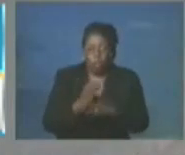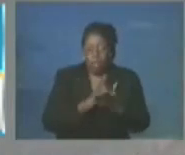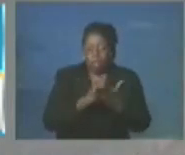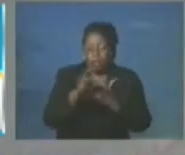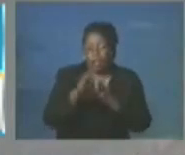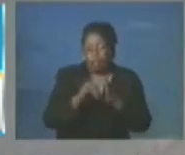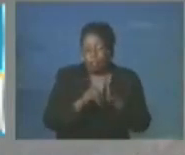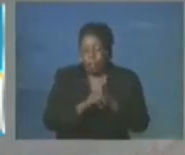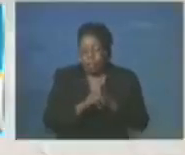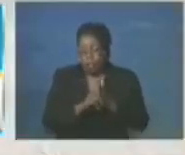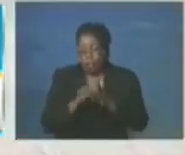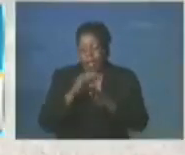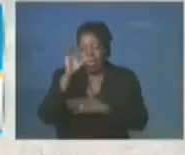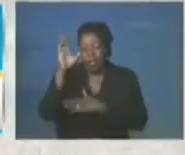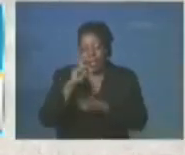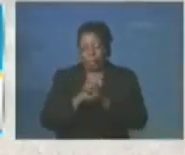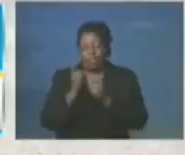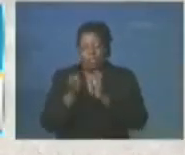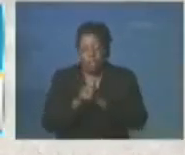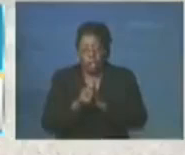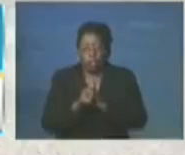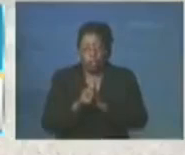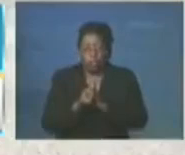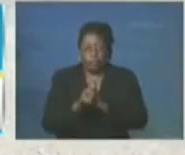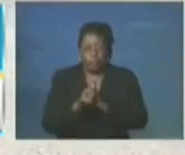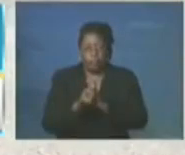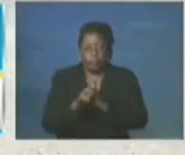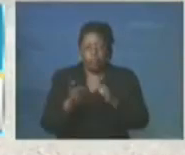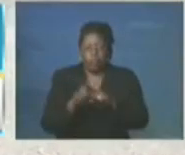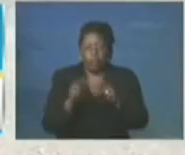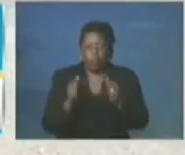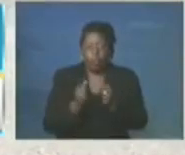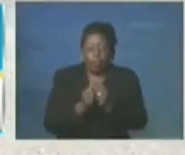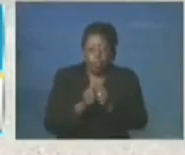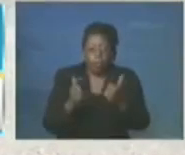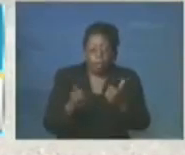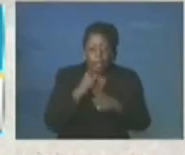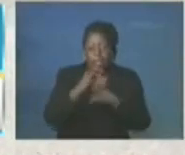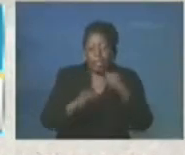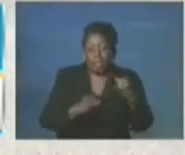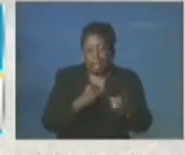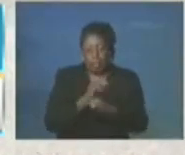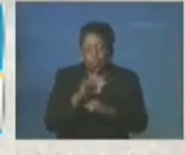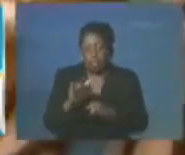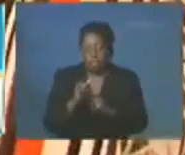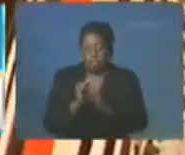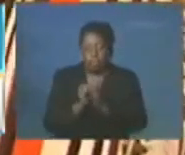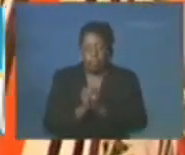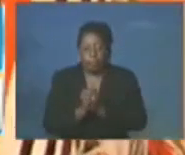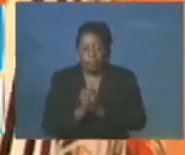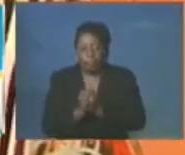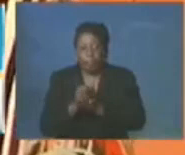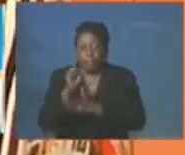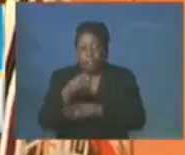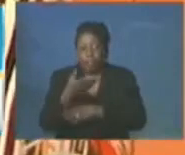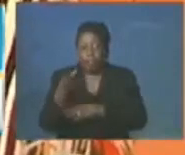development, along with climate change locally, coupled with challenges from the international market. There are some global